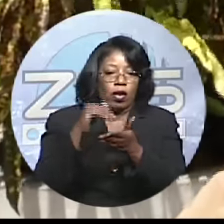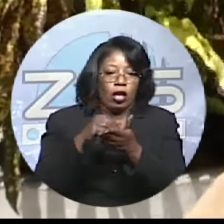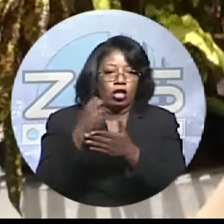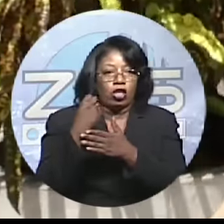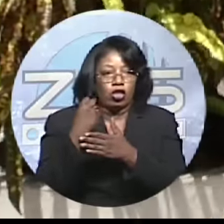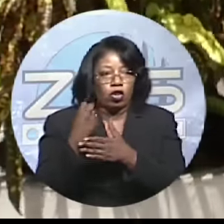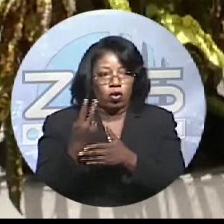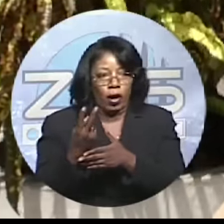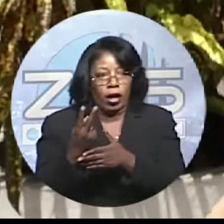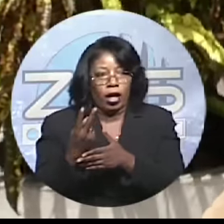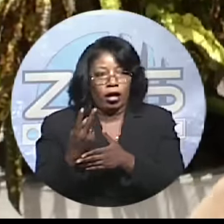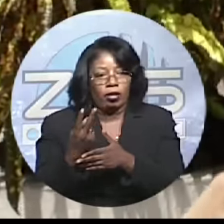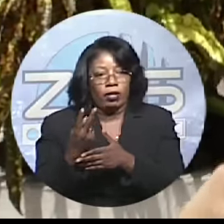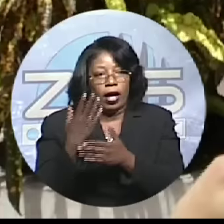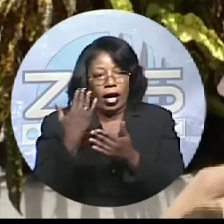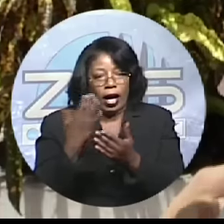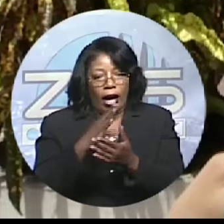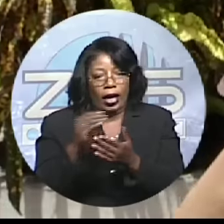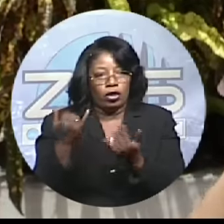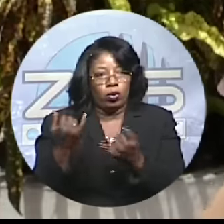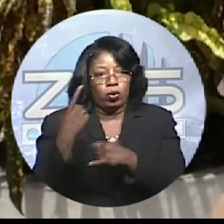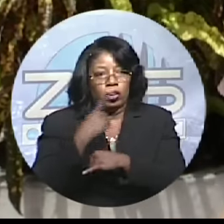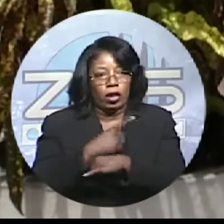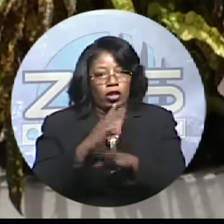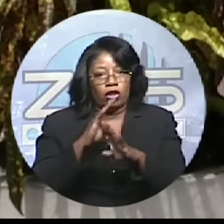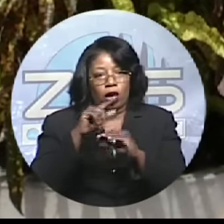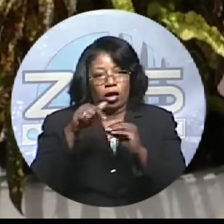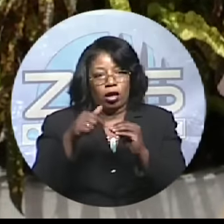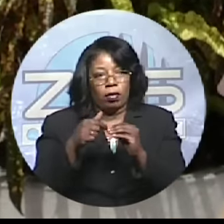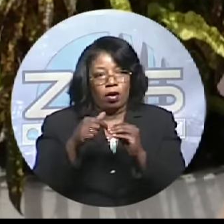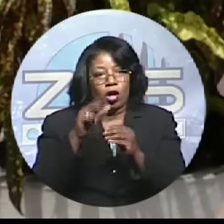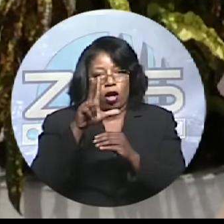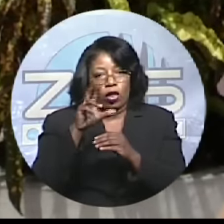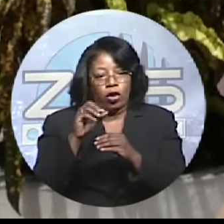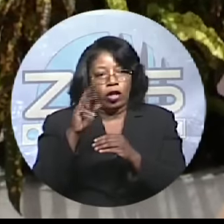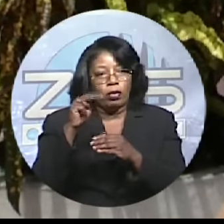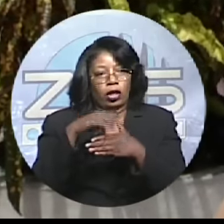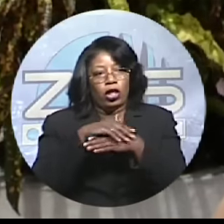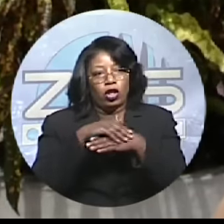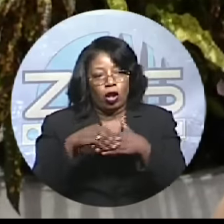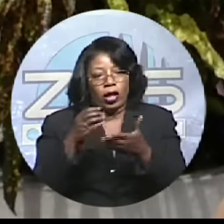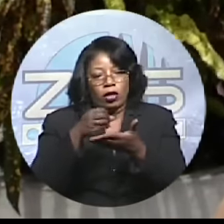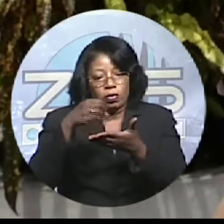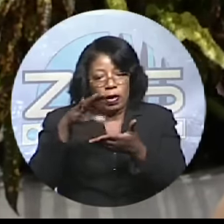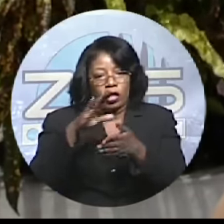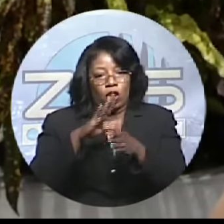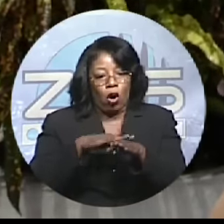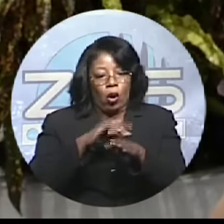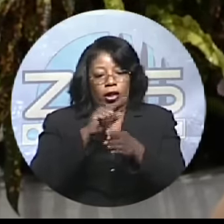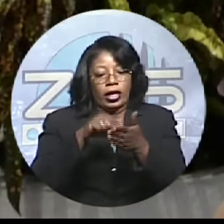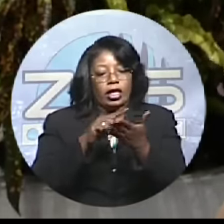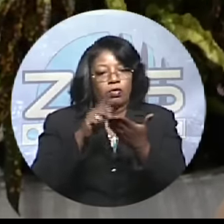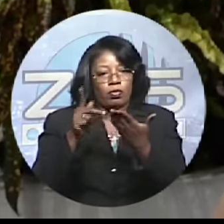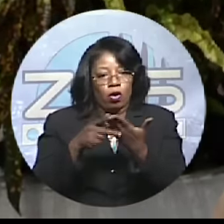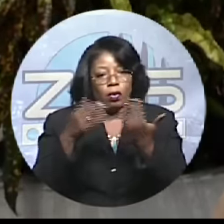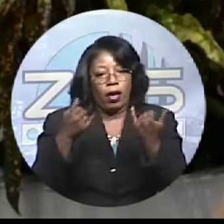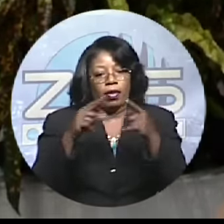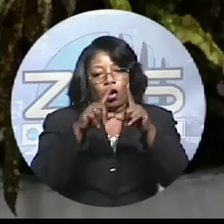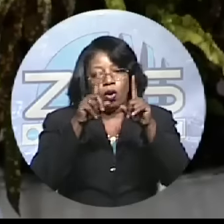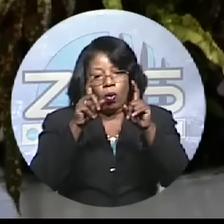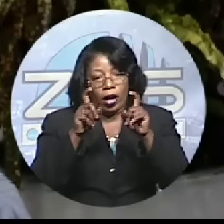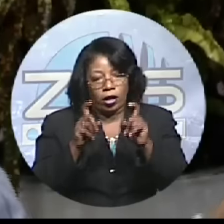and all, and to date, probably we're talking about in excess of $30 million that was spent on this program. So the question is